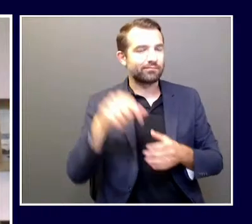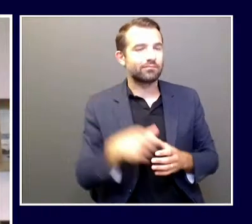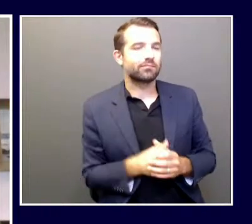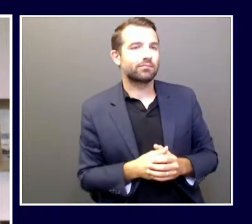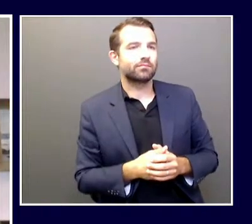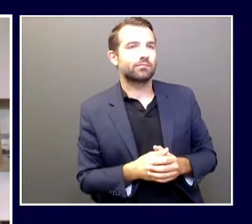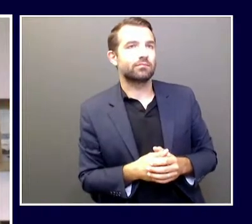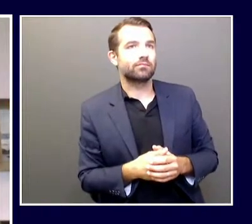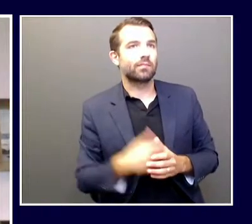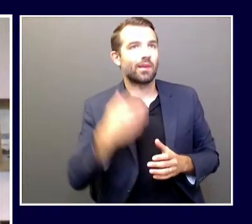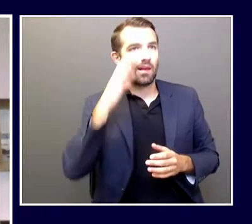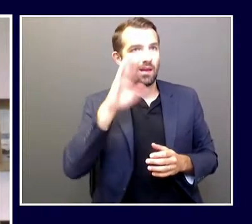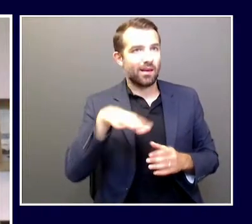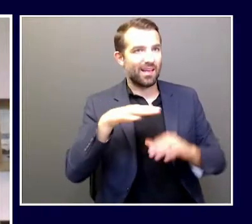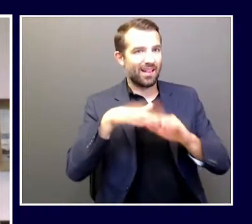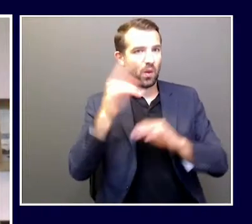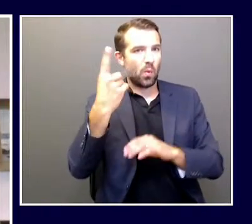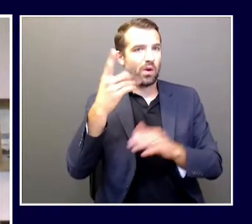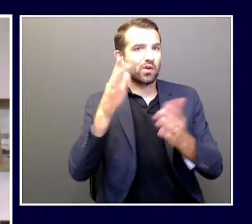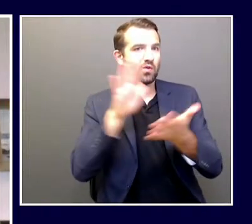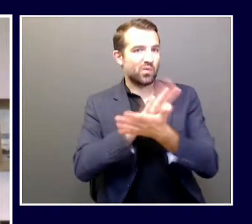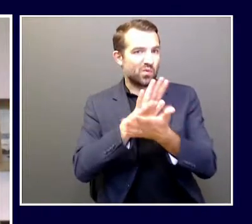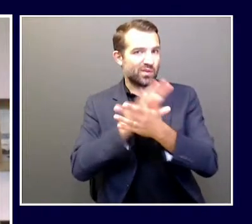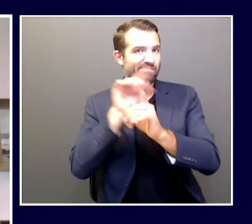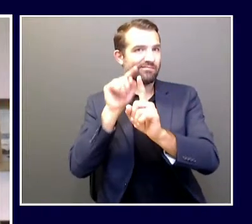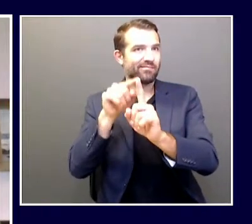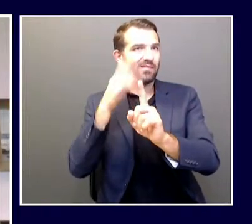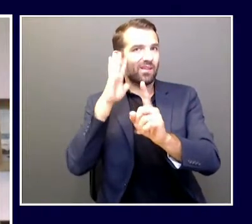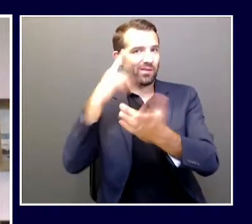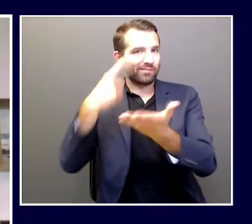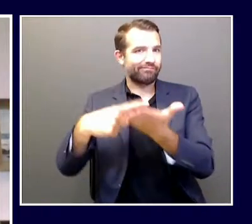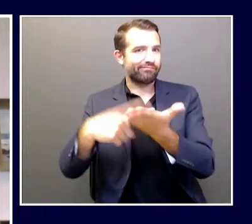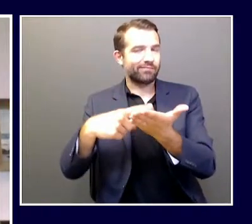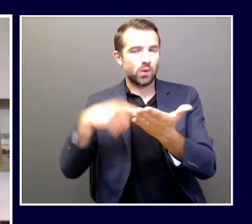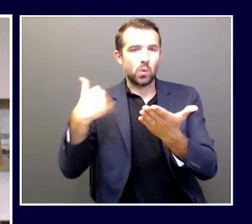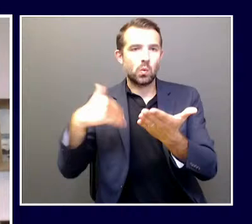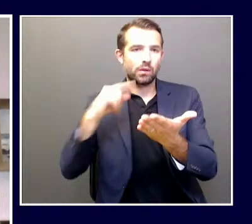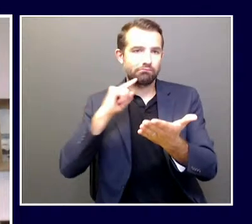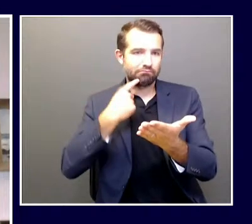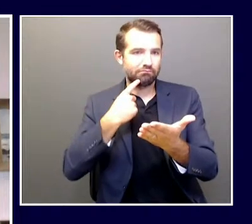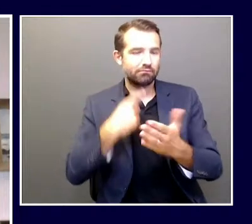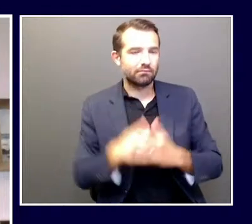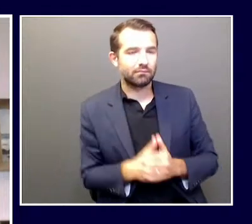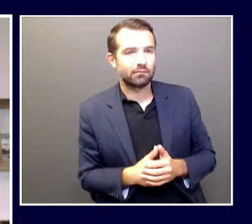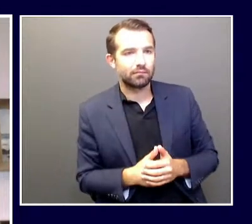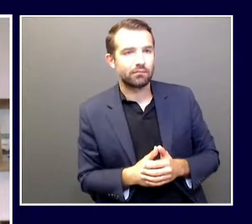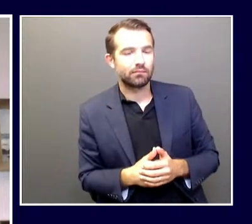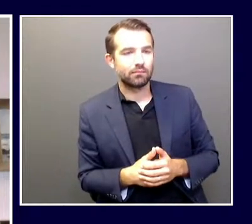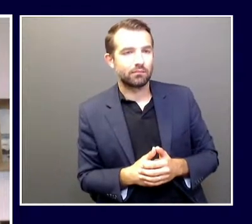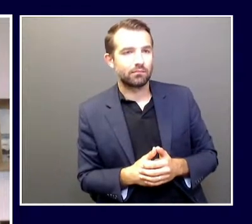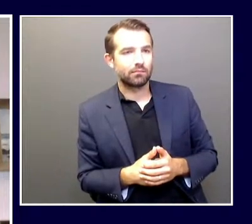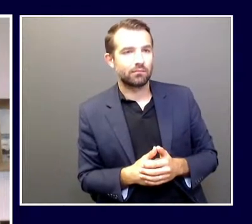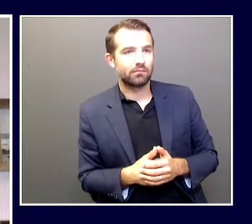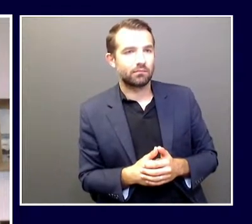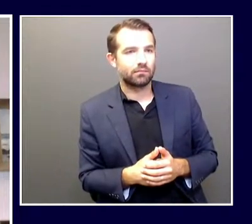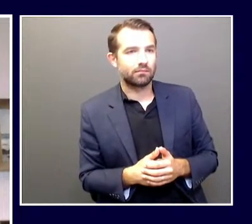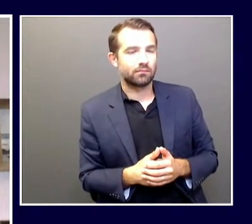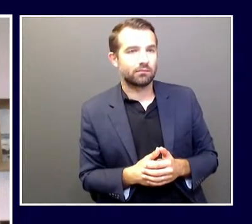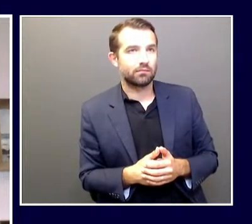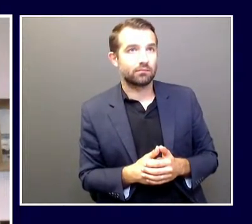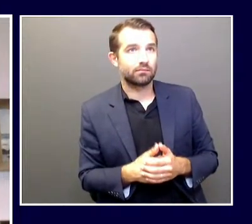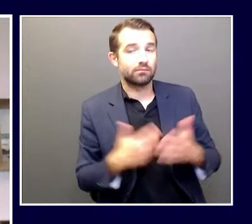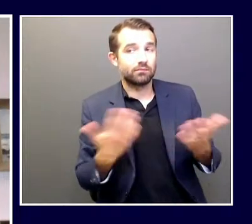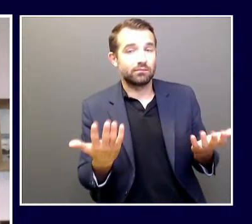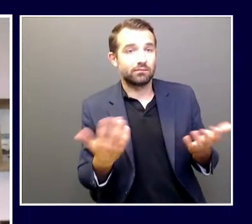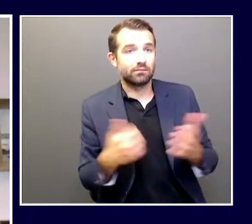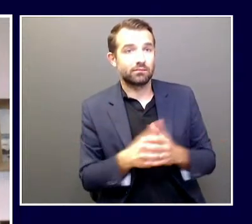school. I think our review there is, and I'll sort of cross-apply what I noted to